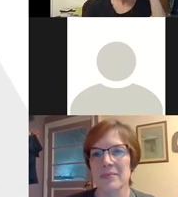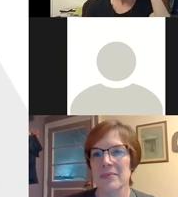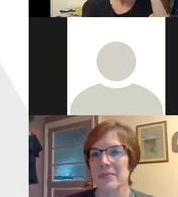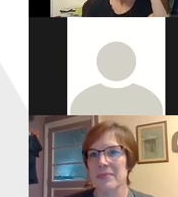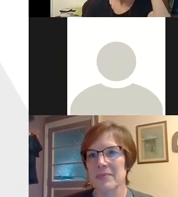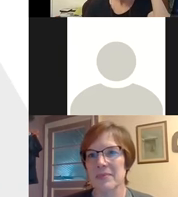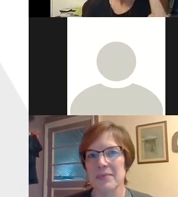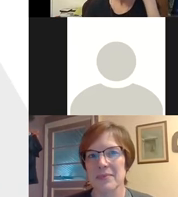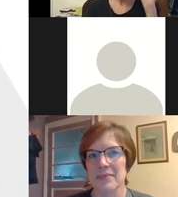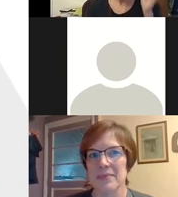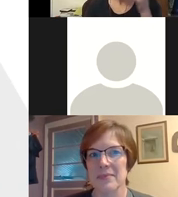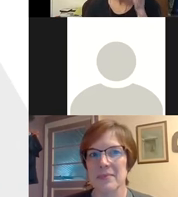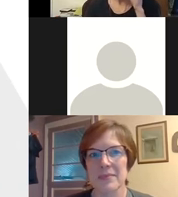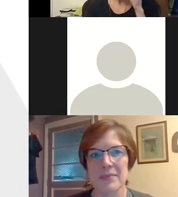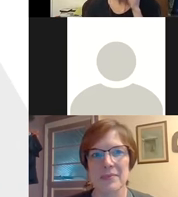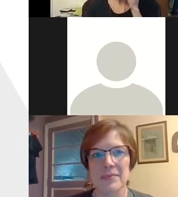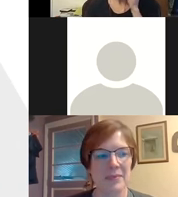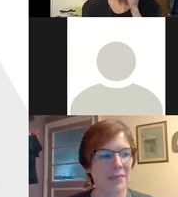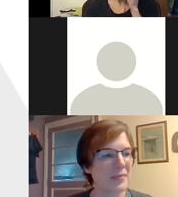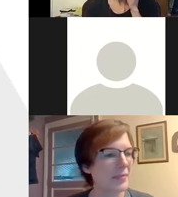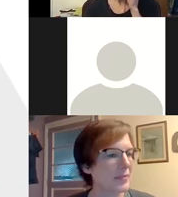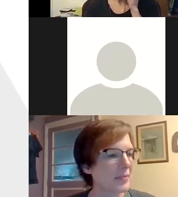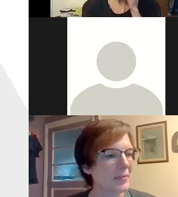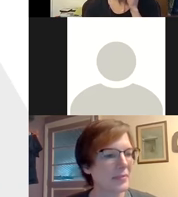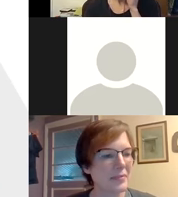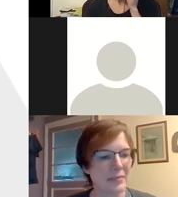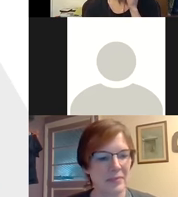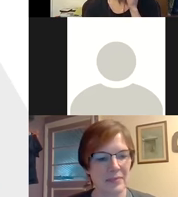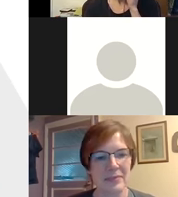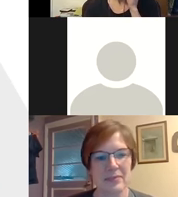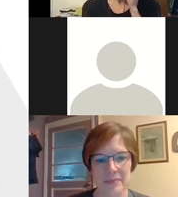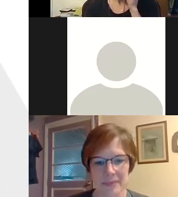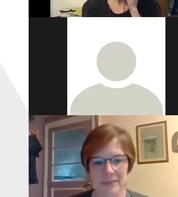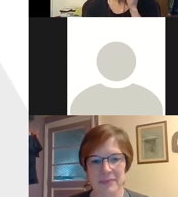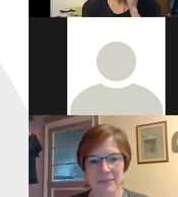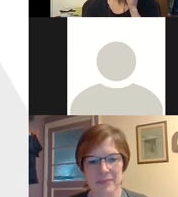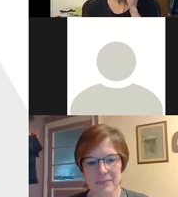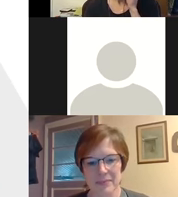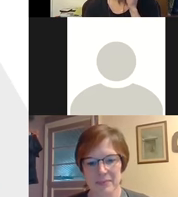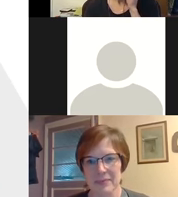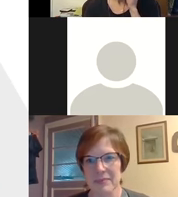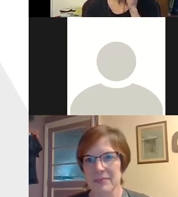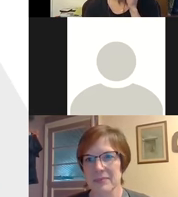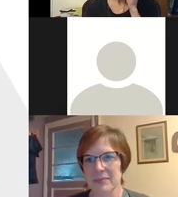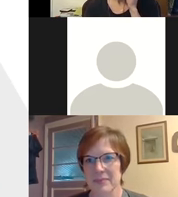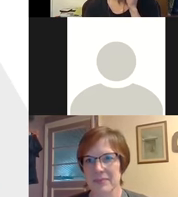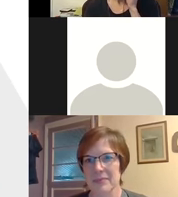I'm so glad that you decided to join us tonight. It's going to be very